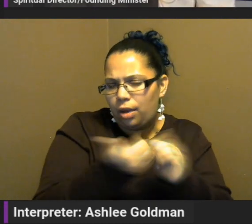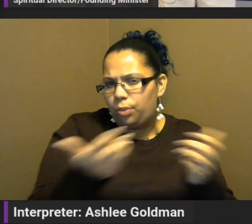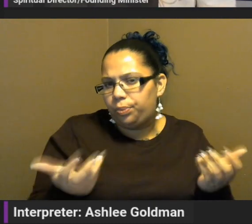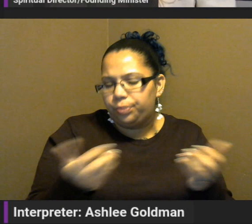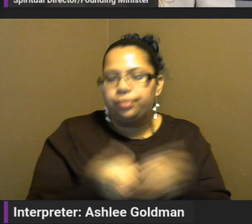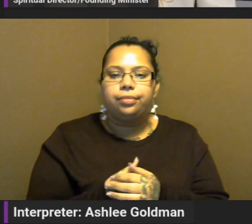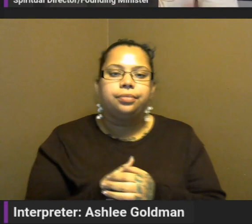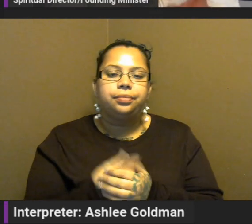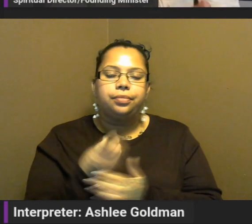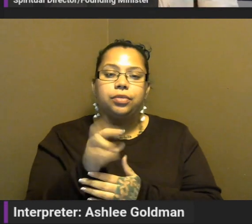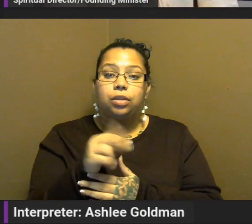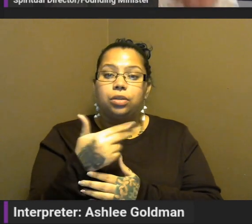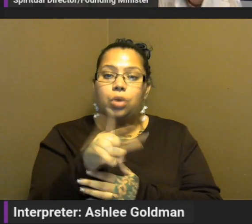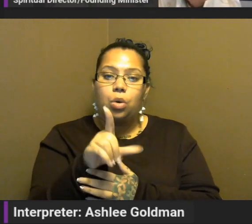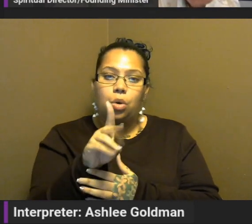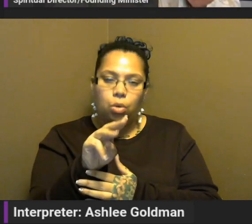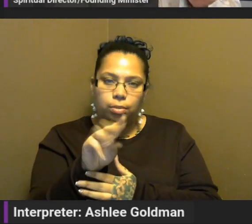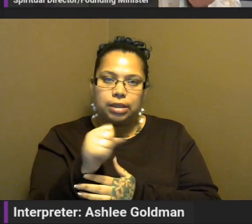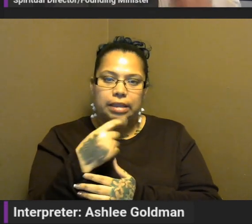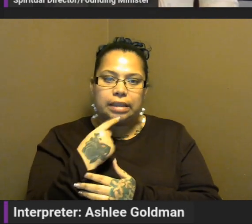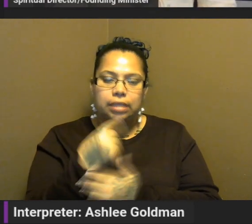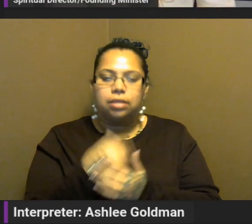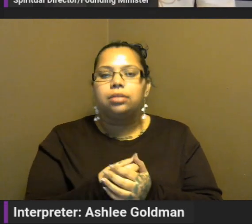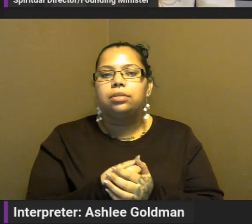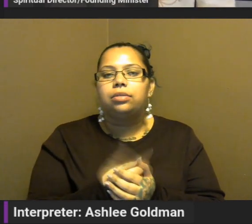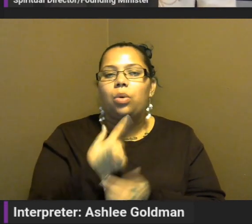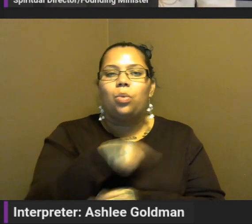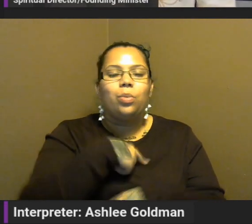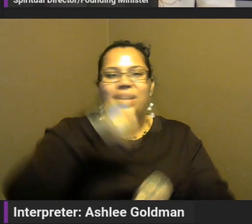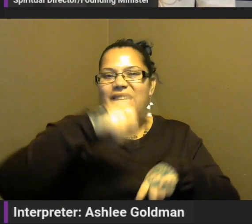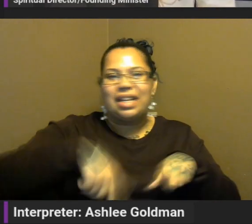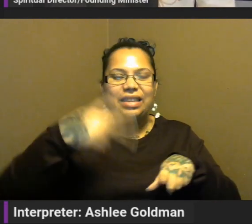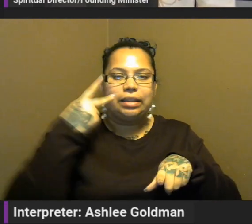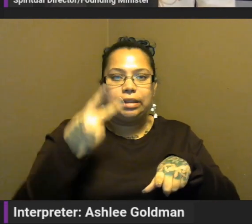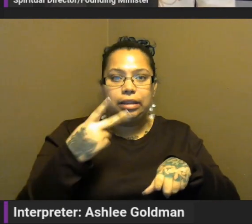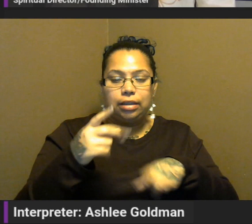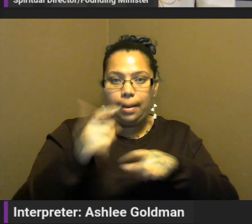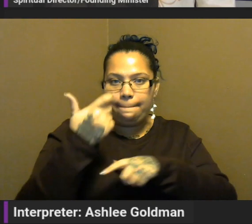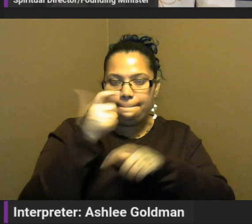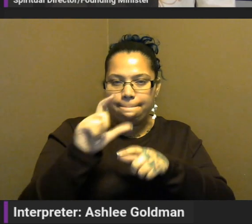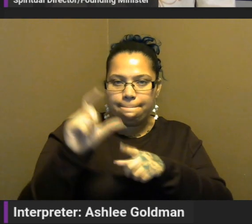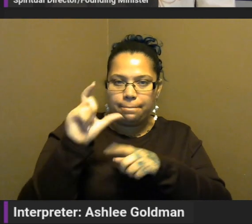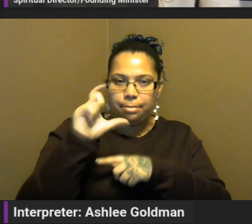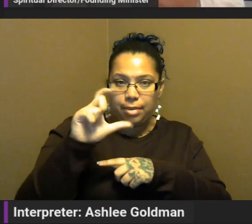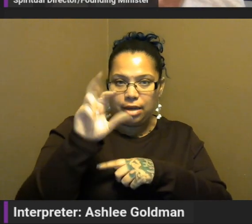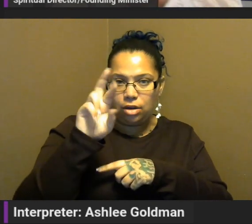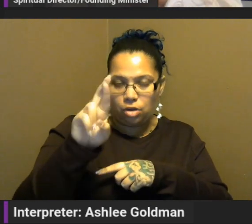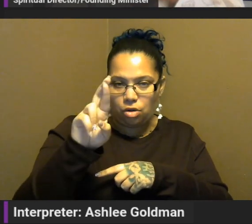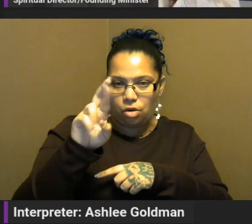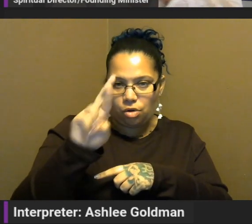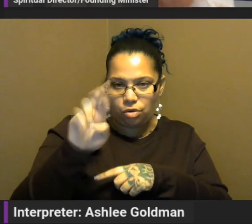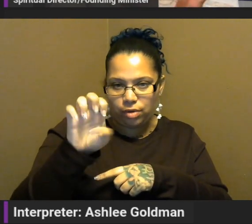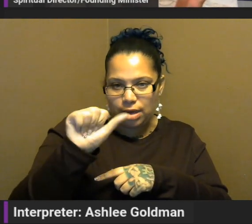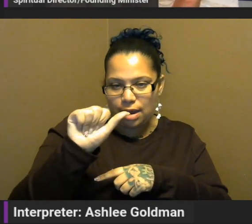Dr. Holmes says, we cannot see reality, capital R reality, until our eyes are open. Now,